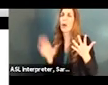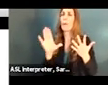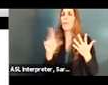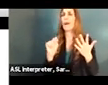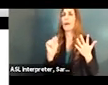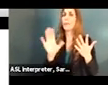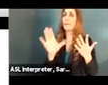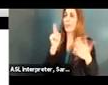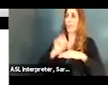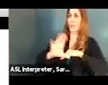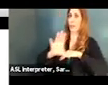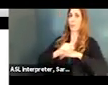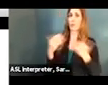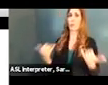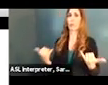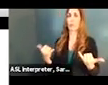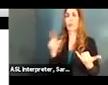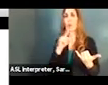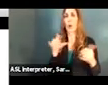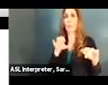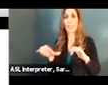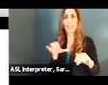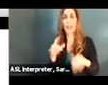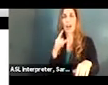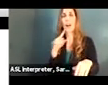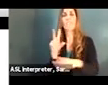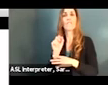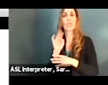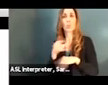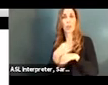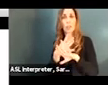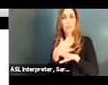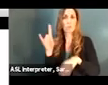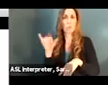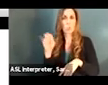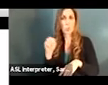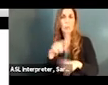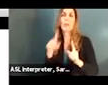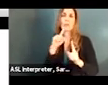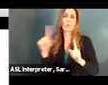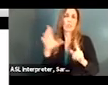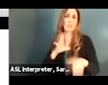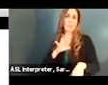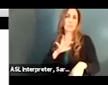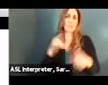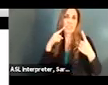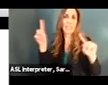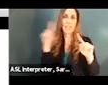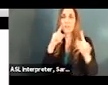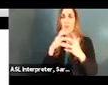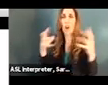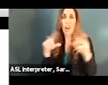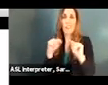So these consults though currently are being done virtually through Zoom, but this has really been highly successful for a lot of our teams and